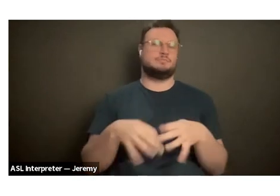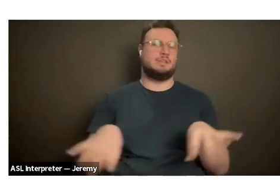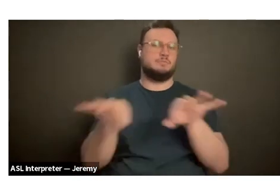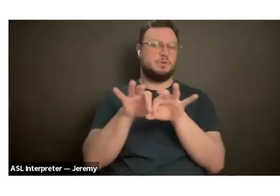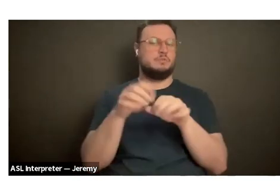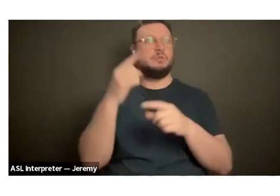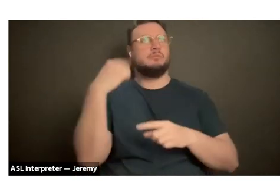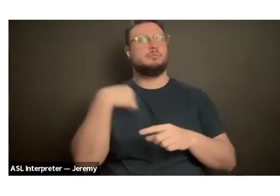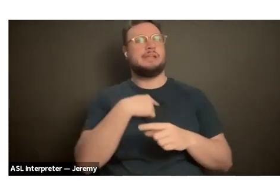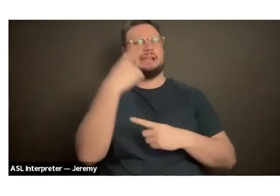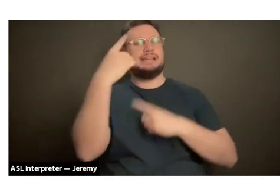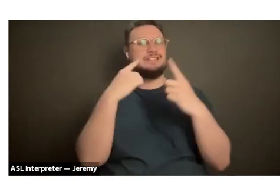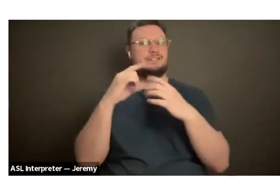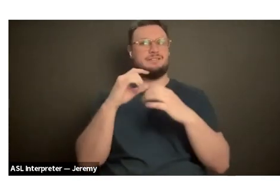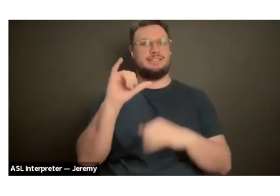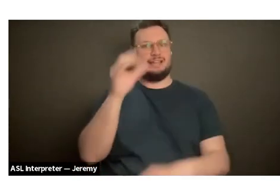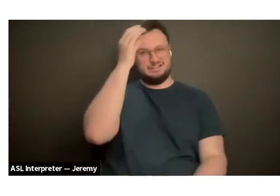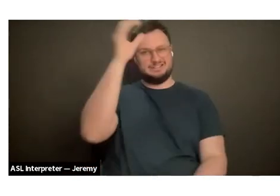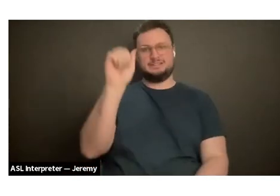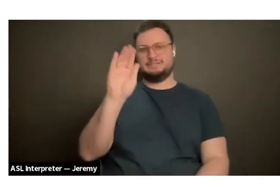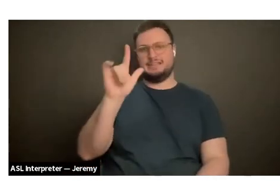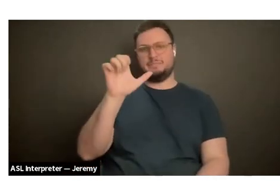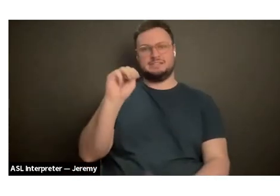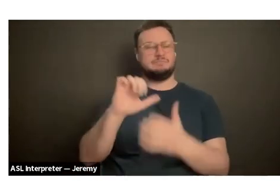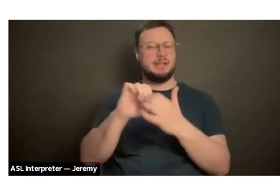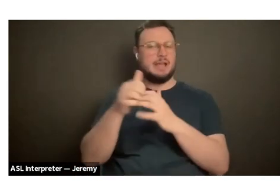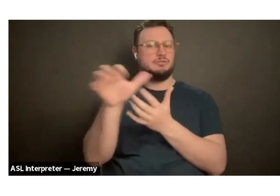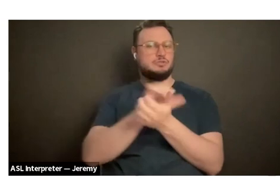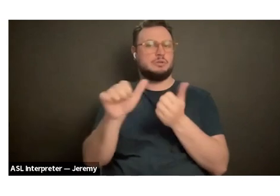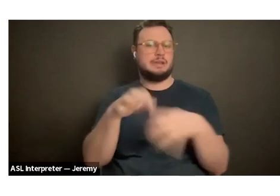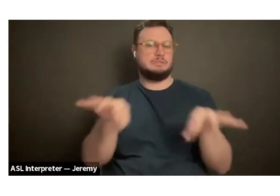ableism and destroying ableism as well. Next slide, please.